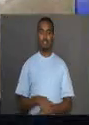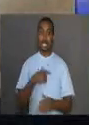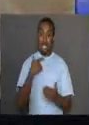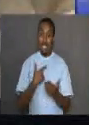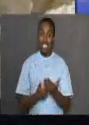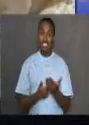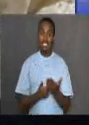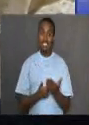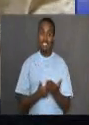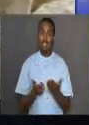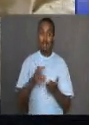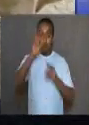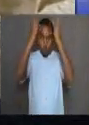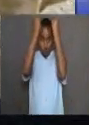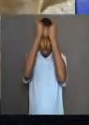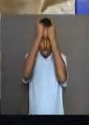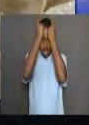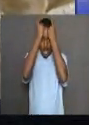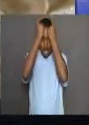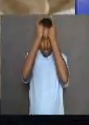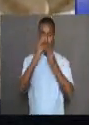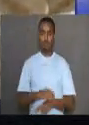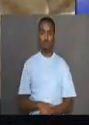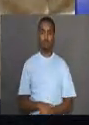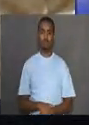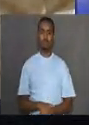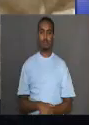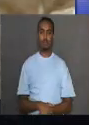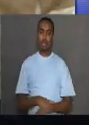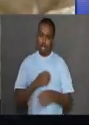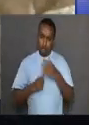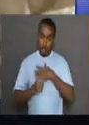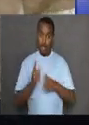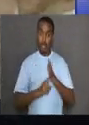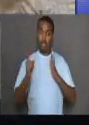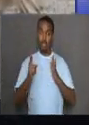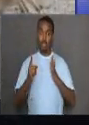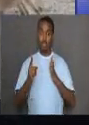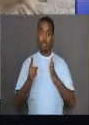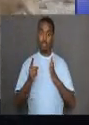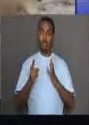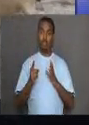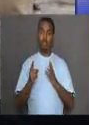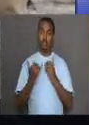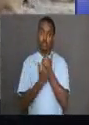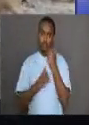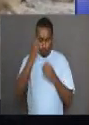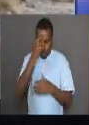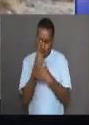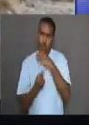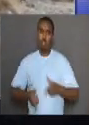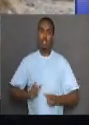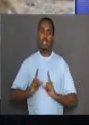These are Walia ibex, an endangered species that is indigenous to